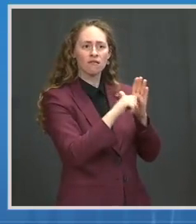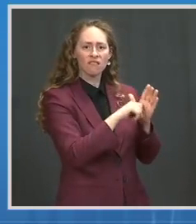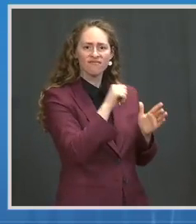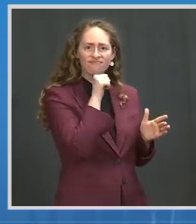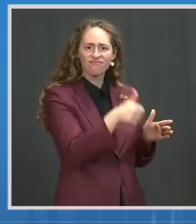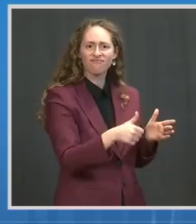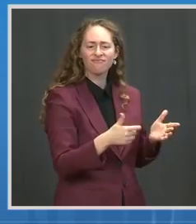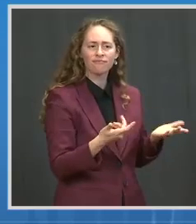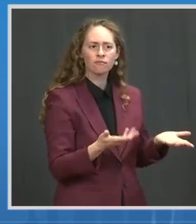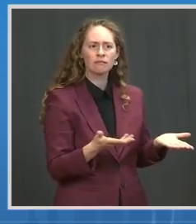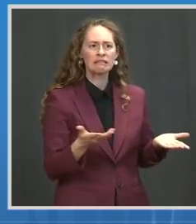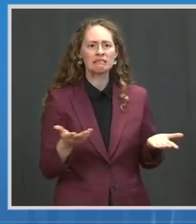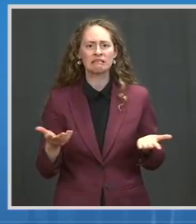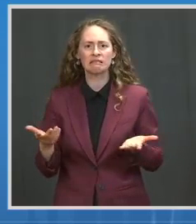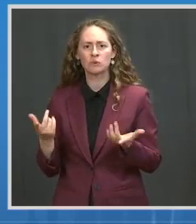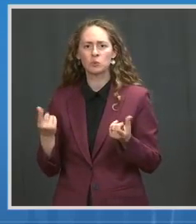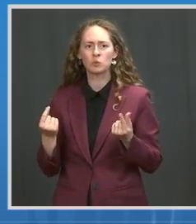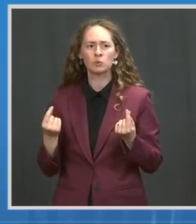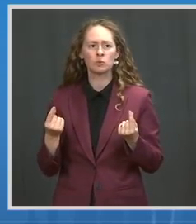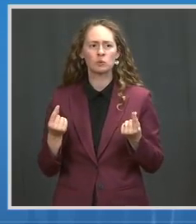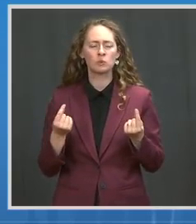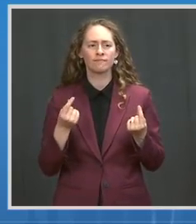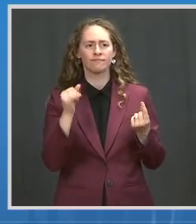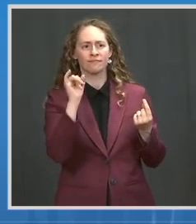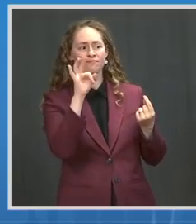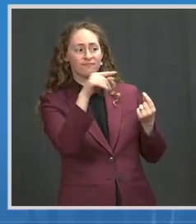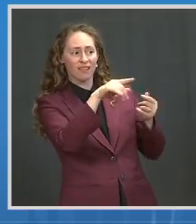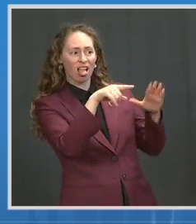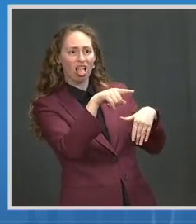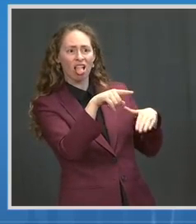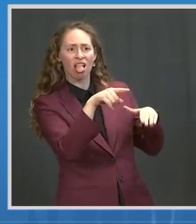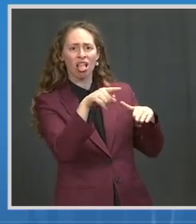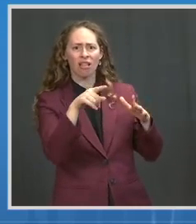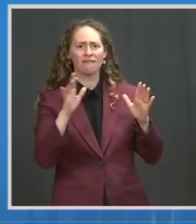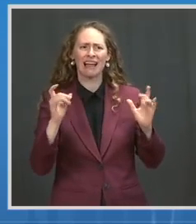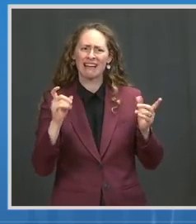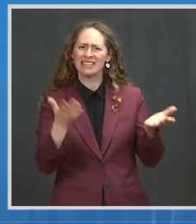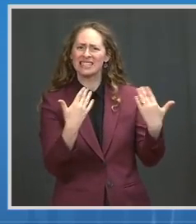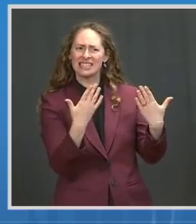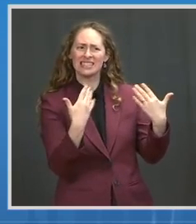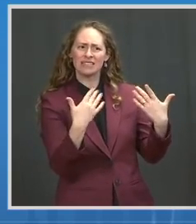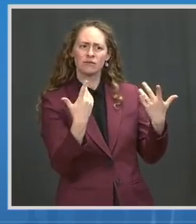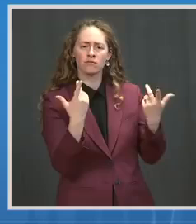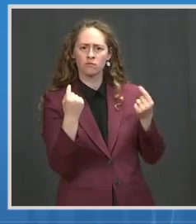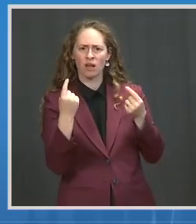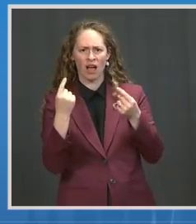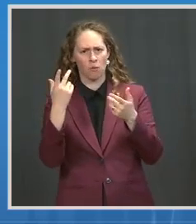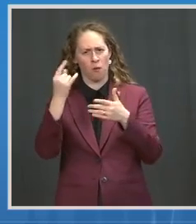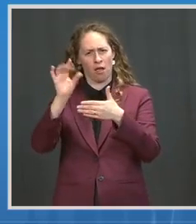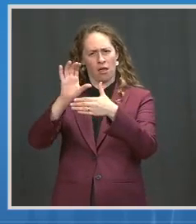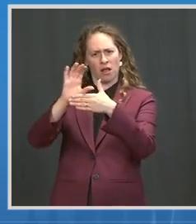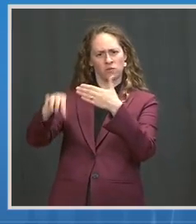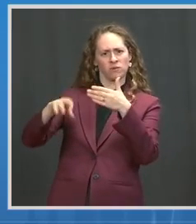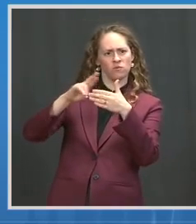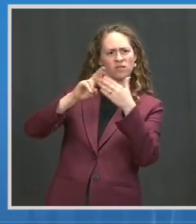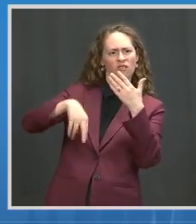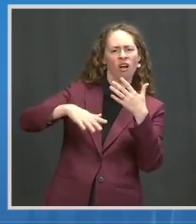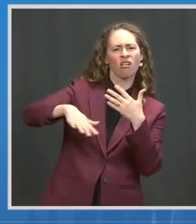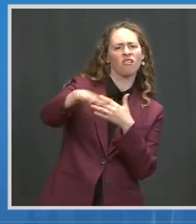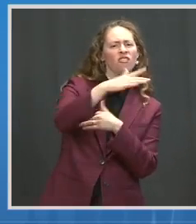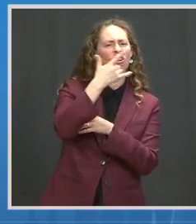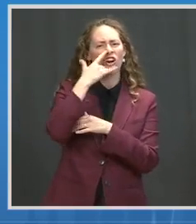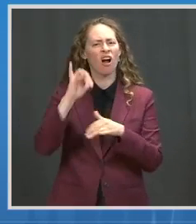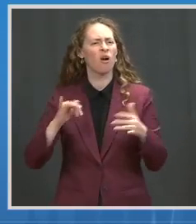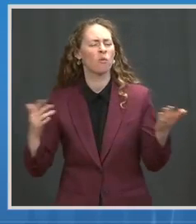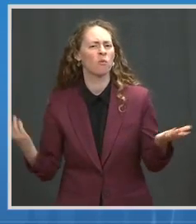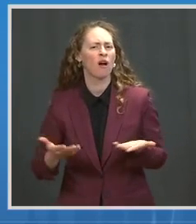those communities that have not been able to drive vaccination up? And then Sorry, one follow-up to Andy. You just suggested that, those were states